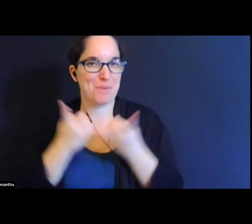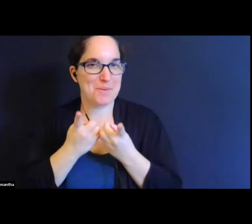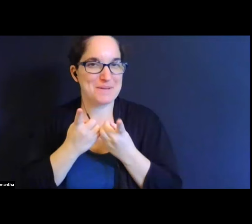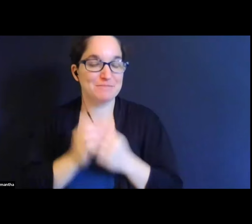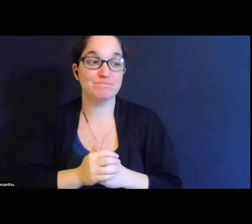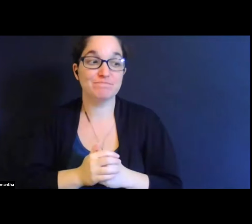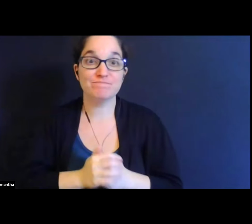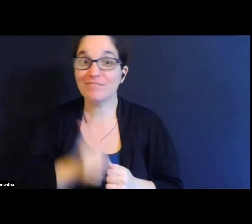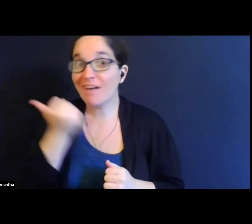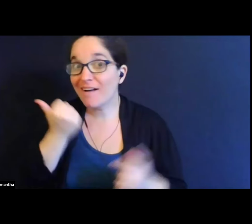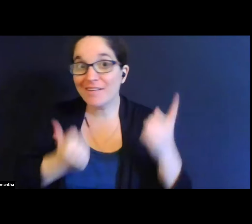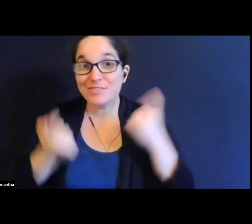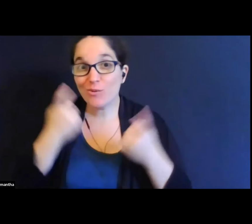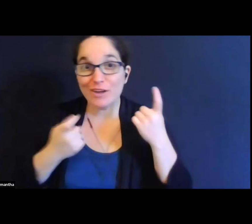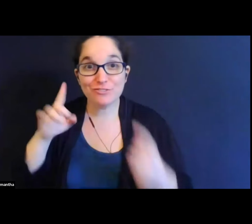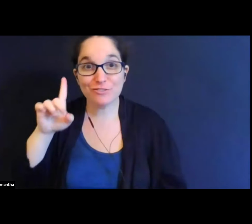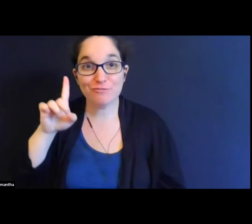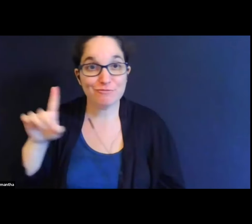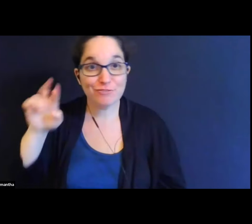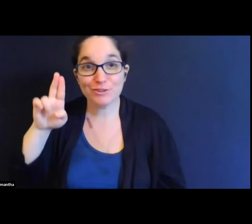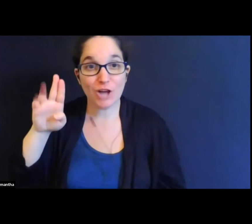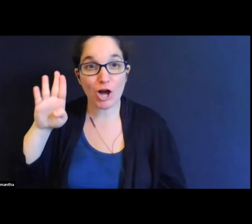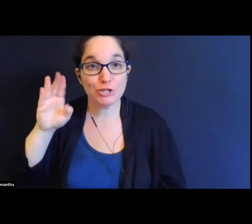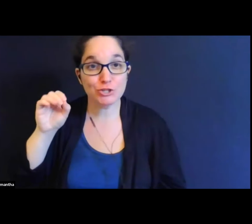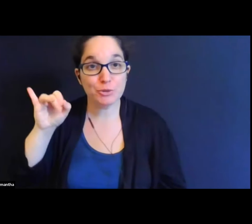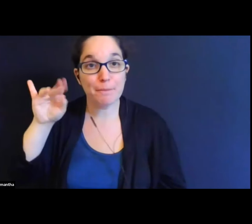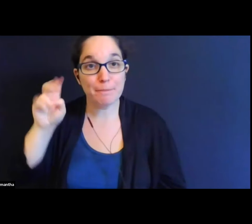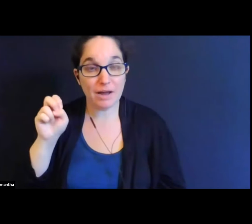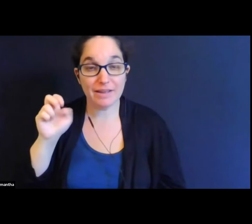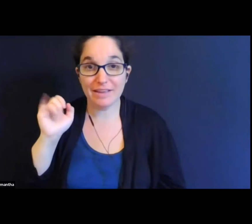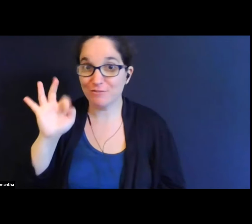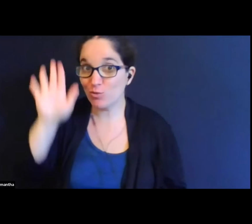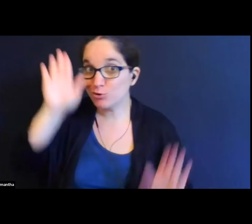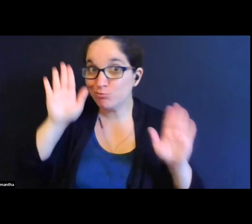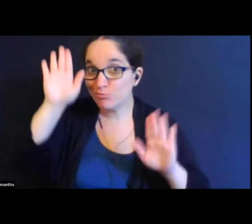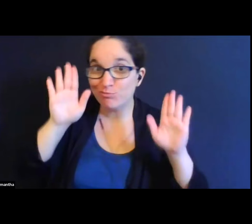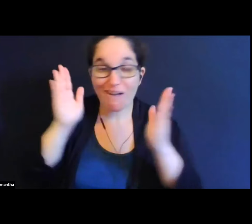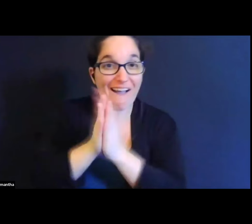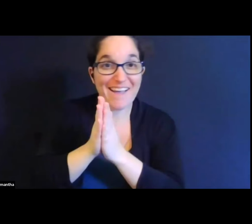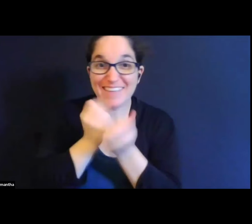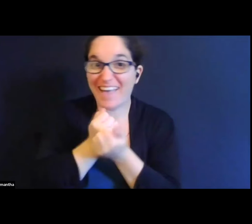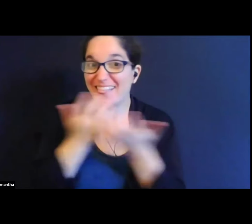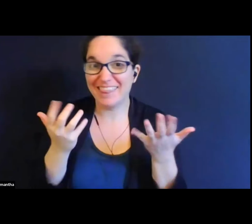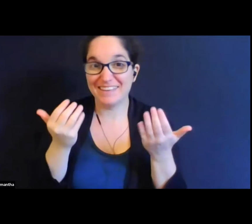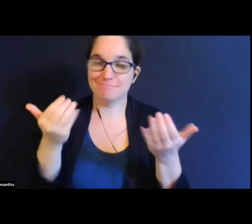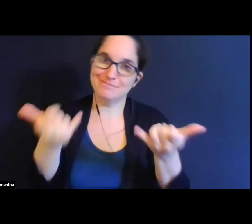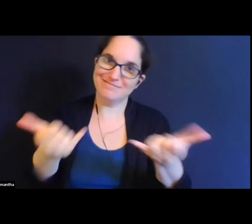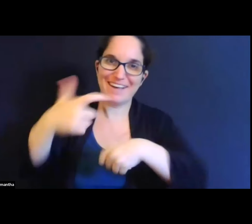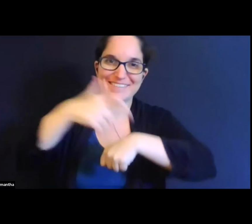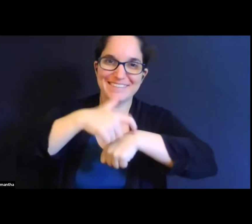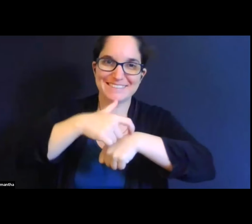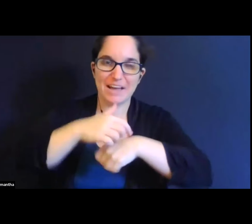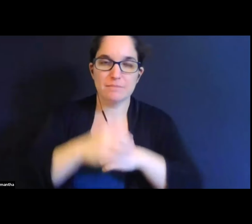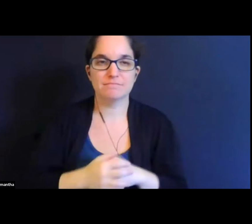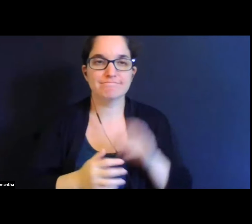Any other questions? Again, please, if anyone wants to take themselves off mute to ask any of the questions. And